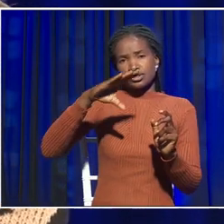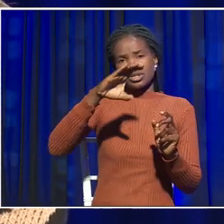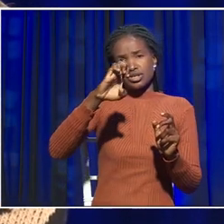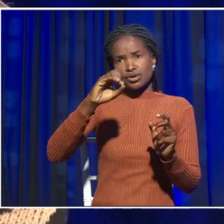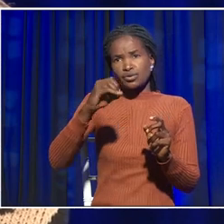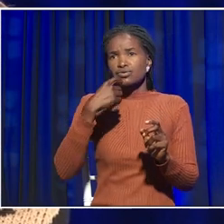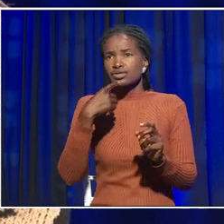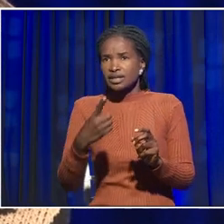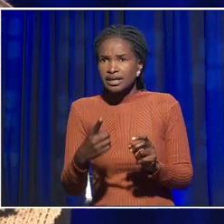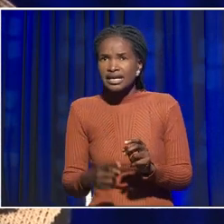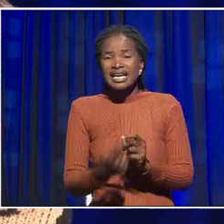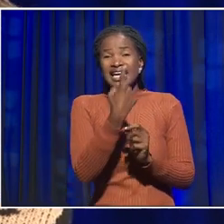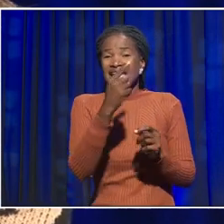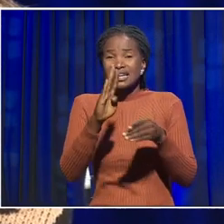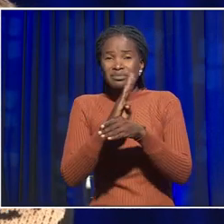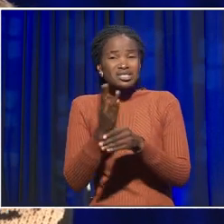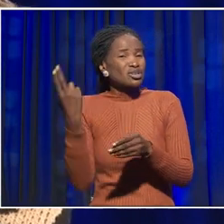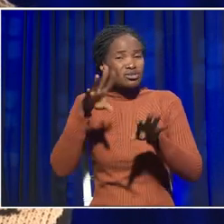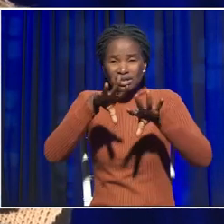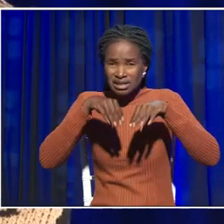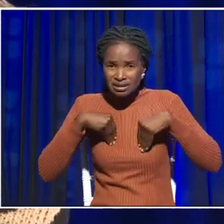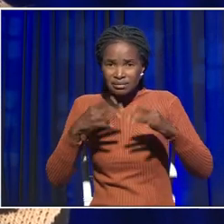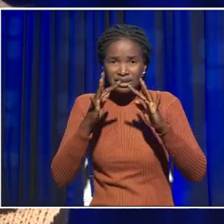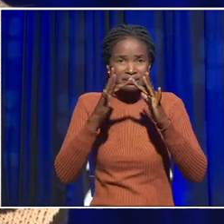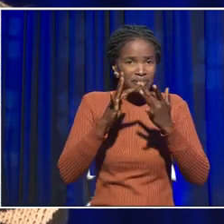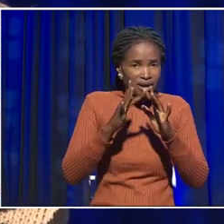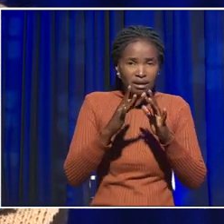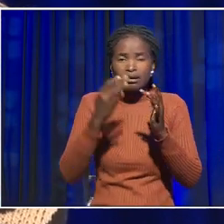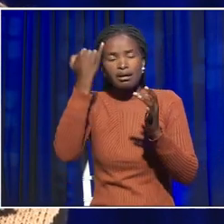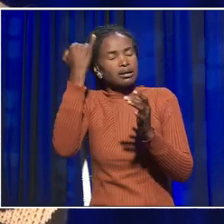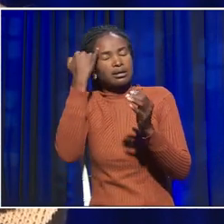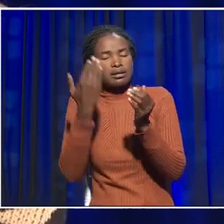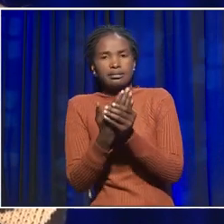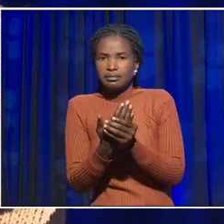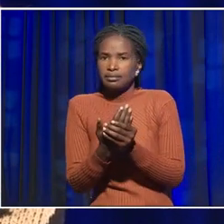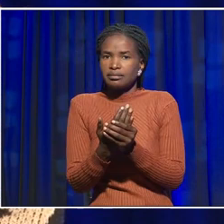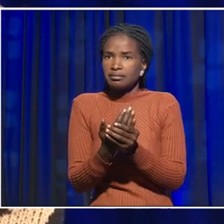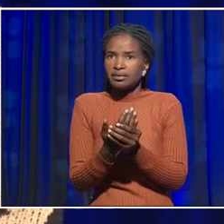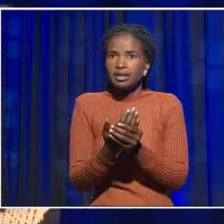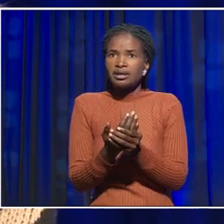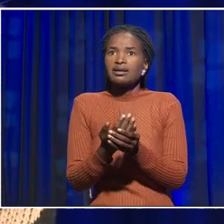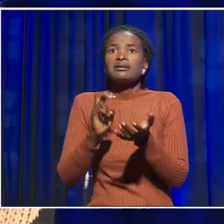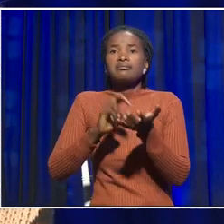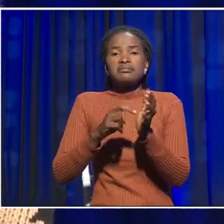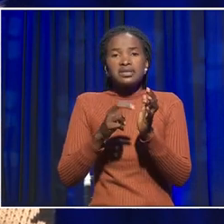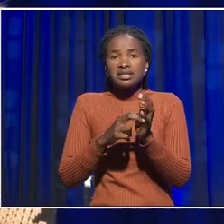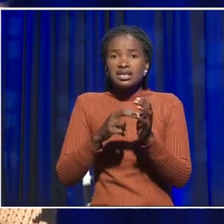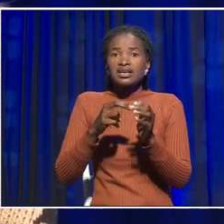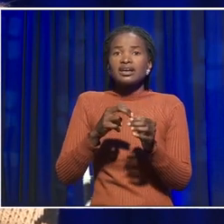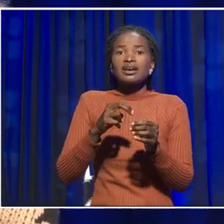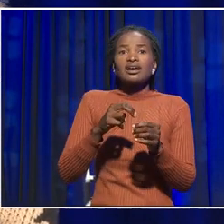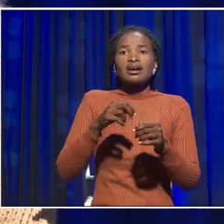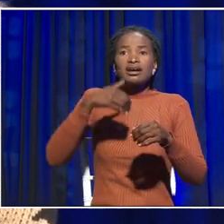any companies not embracing nowadays digital innovation is meant to basically come out of